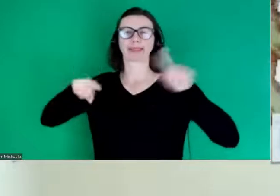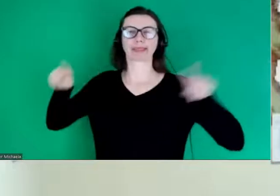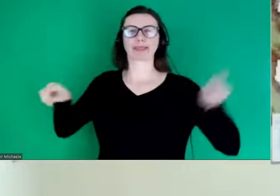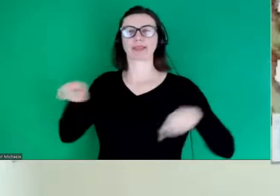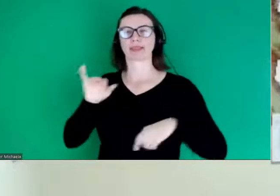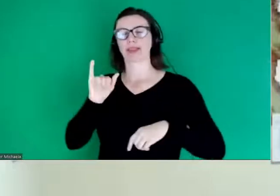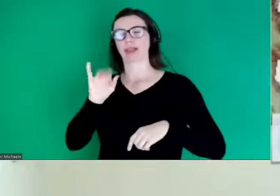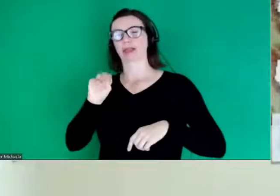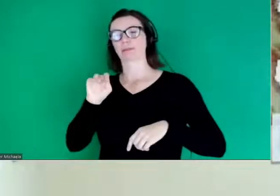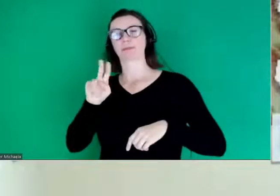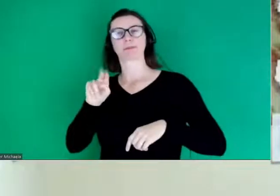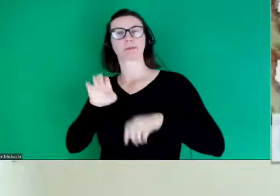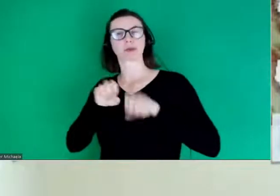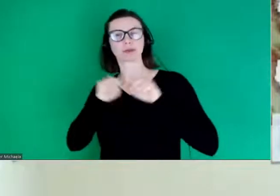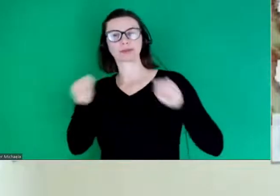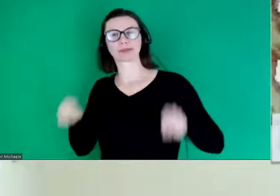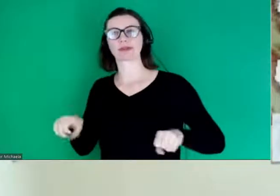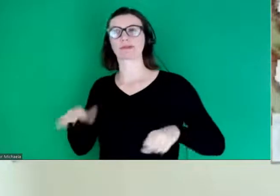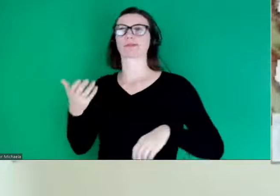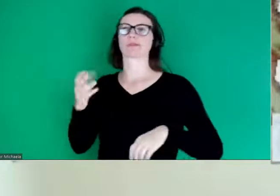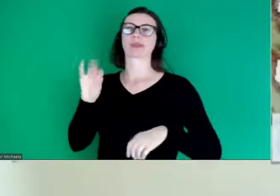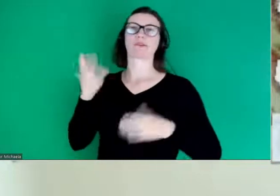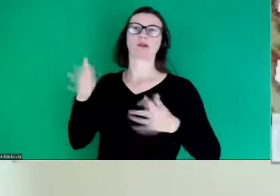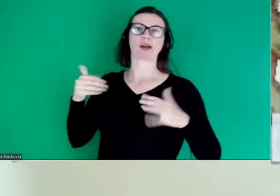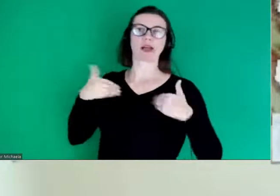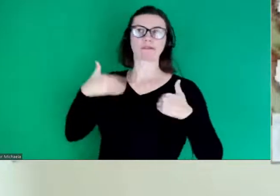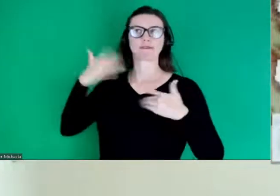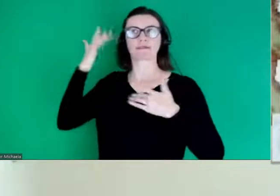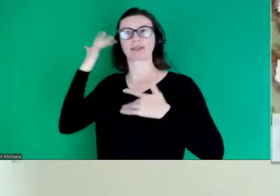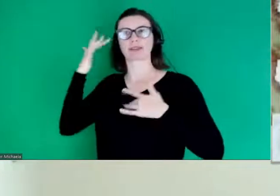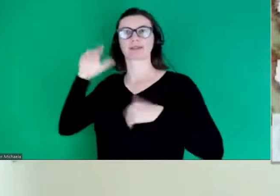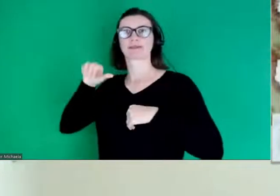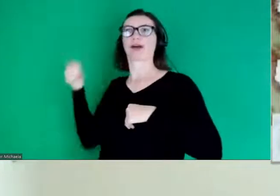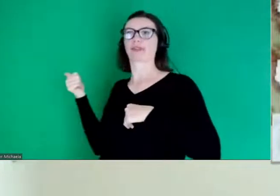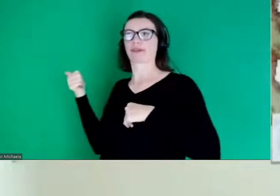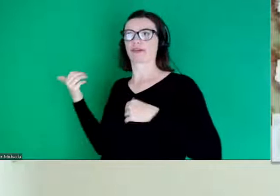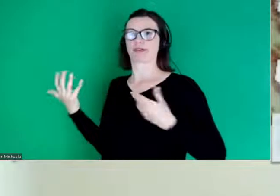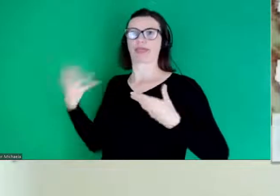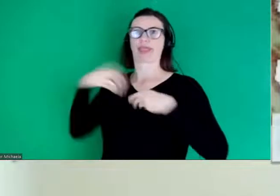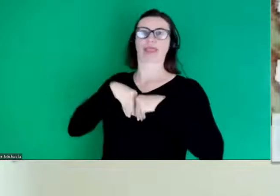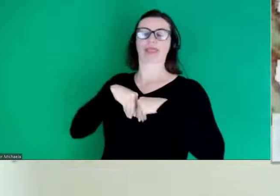illnesses. And also the severity of the disease can